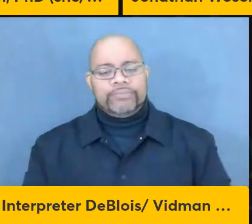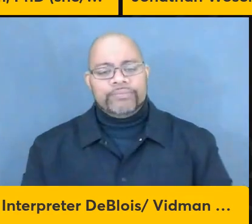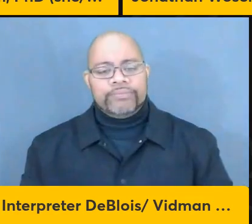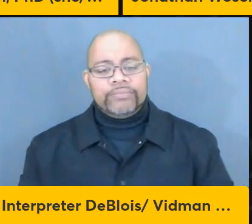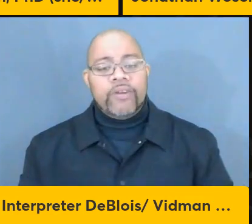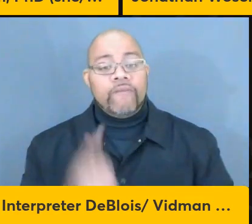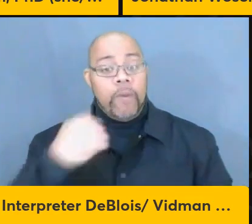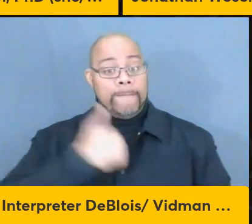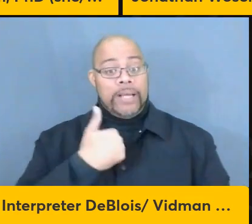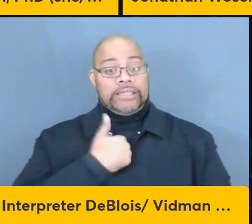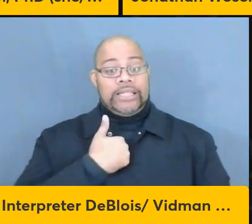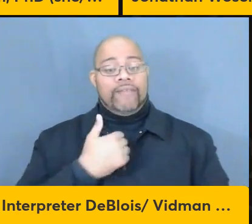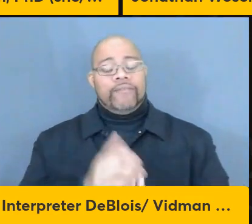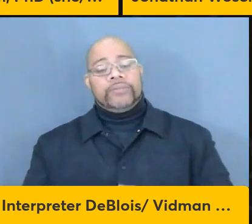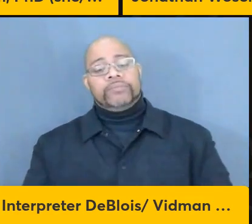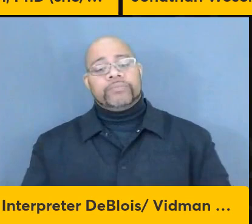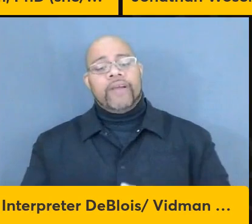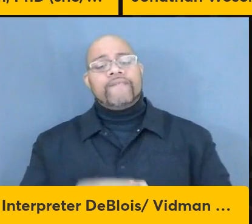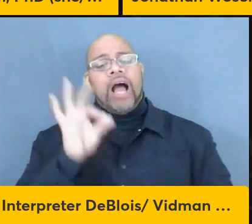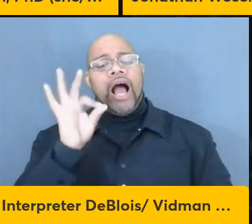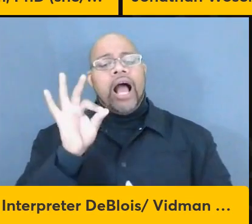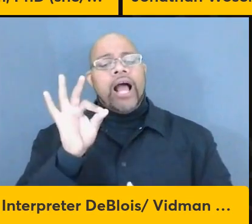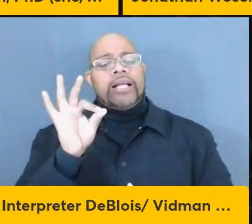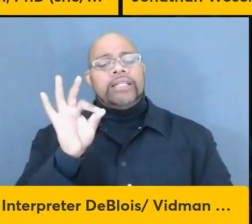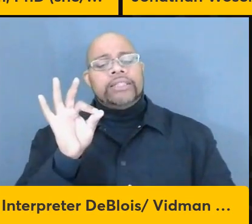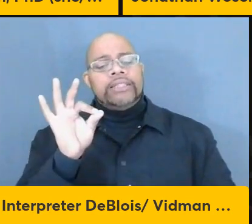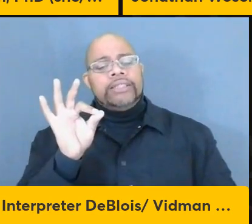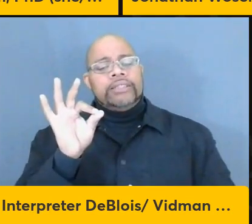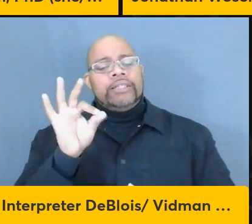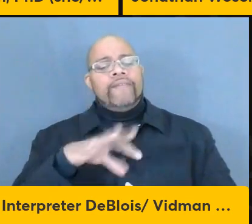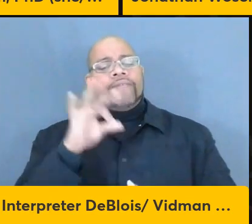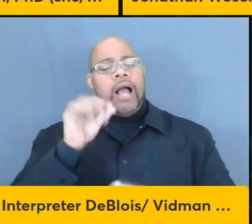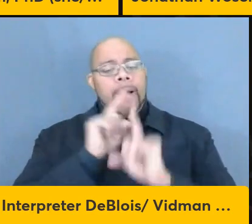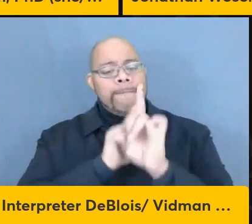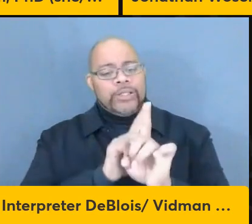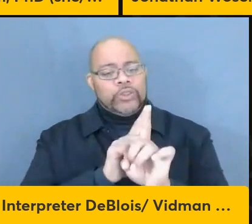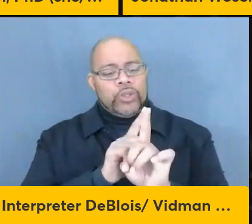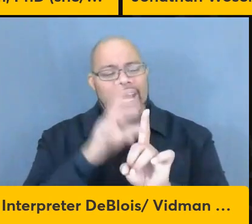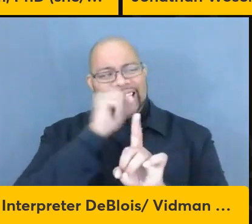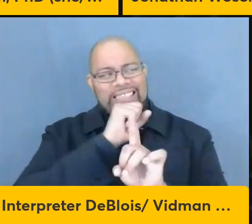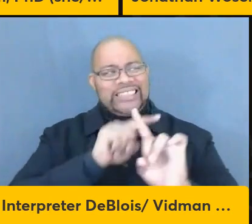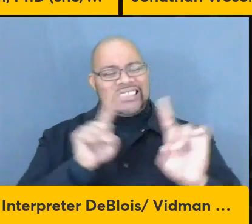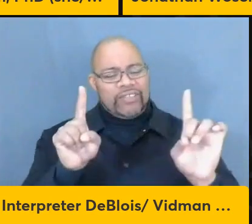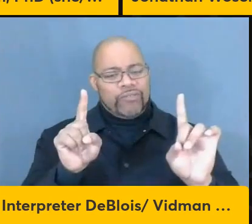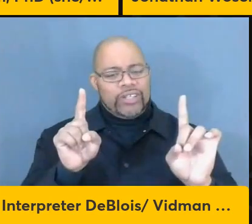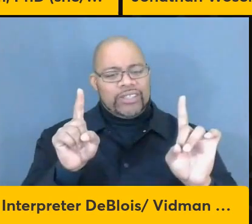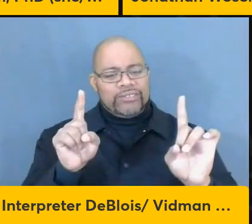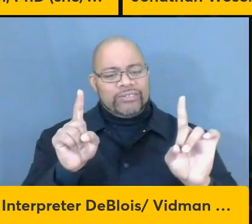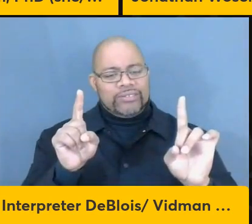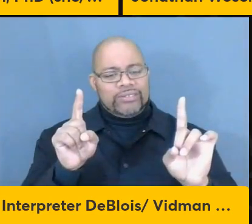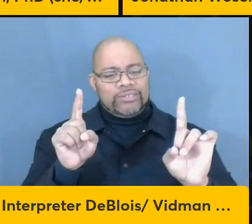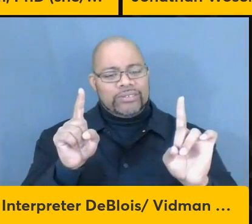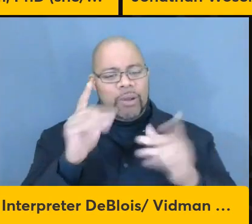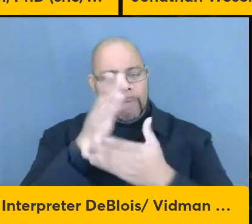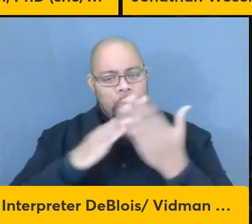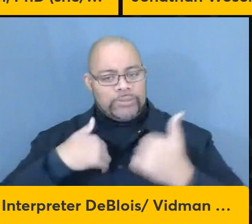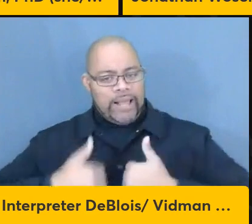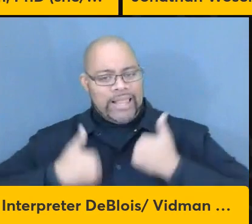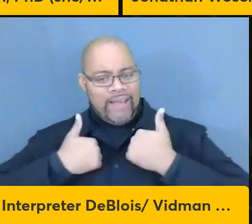For myself, I found a mentor in, I guess, different parts of my